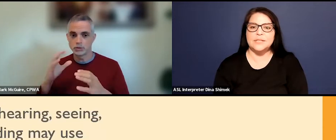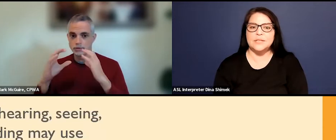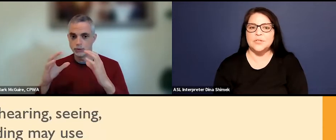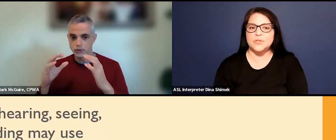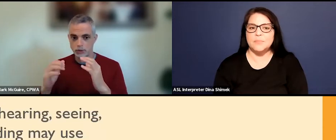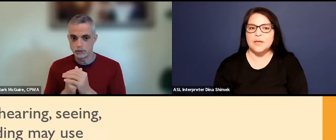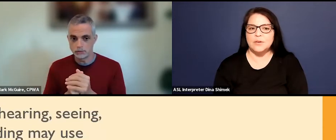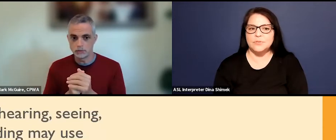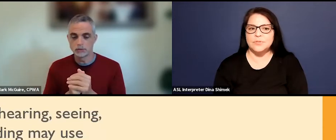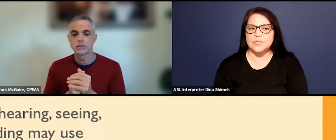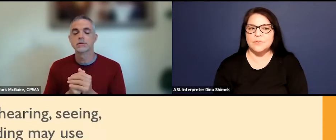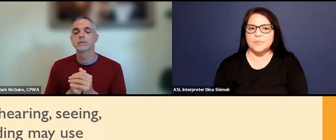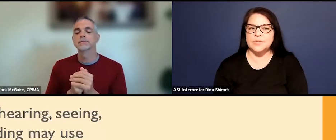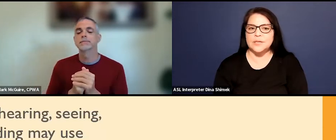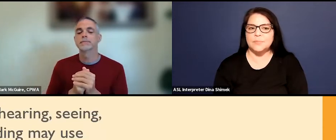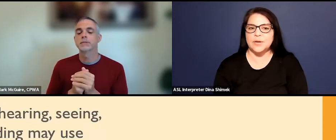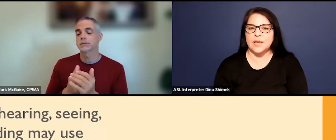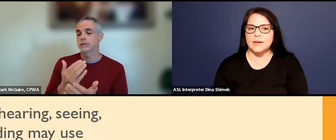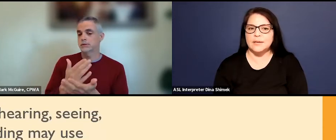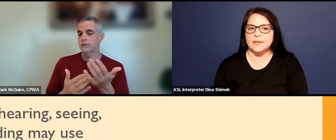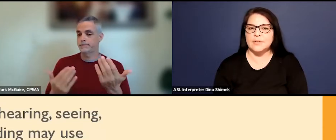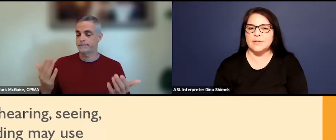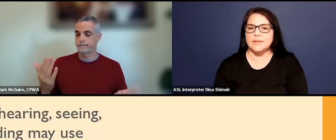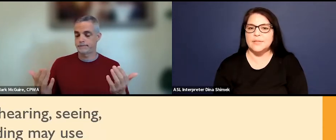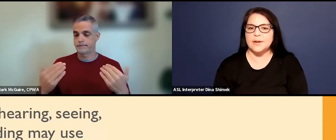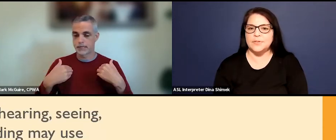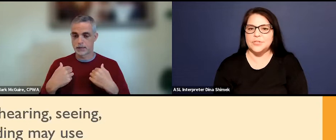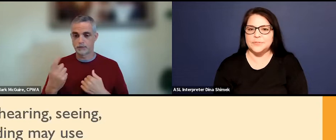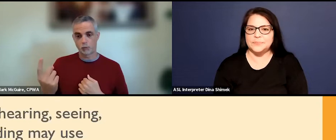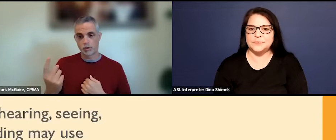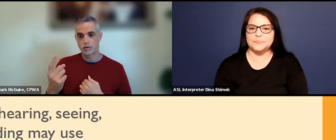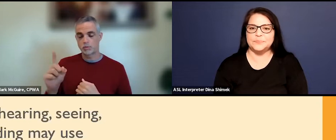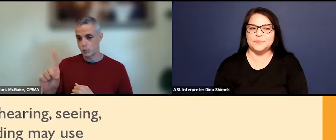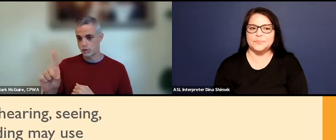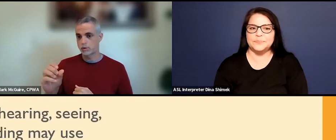So these individuals might use different ways to communicate than others do.